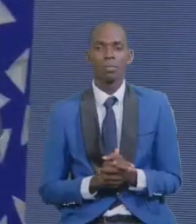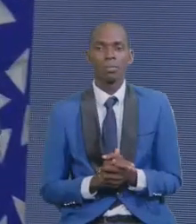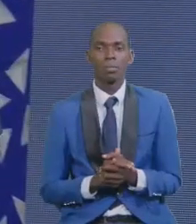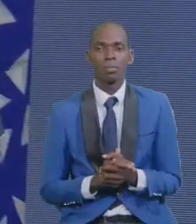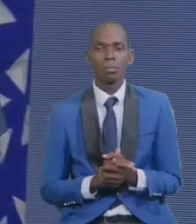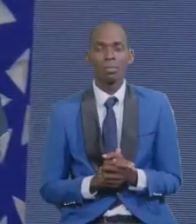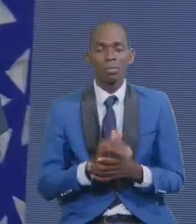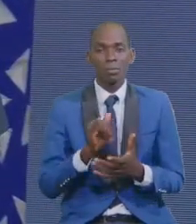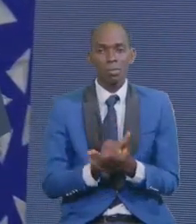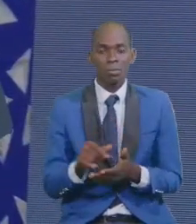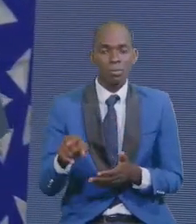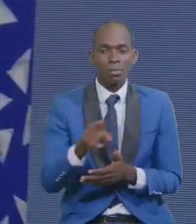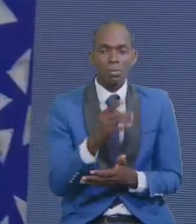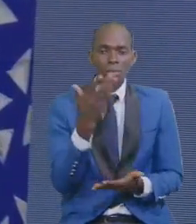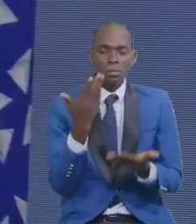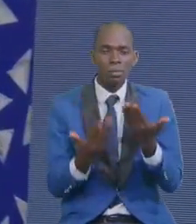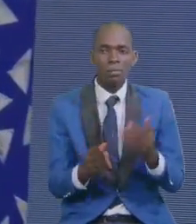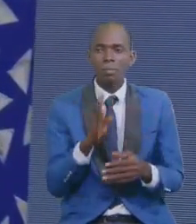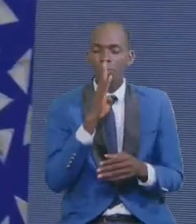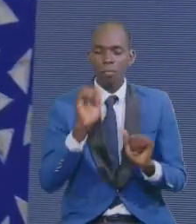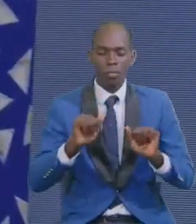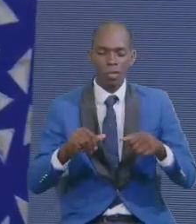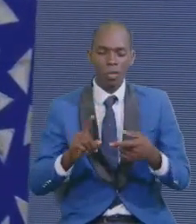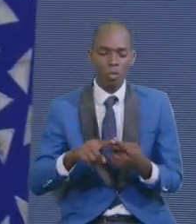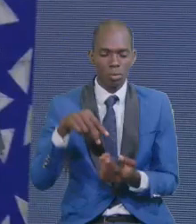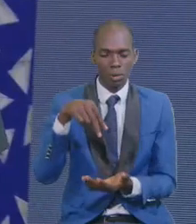that ye may be able to stand